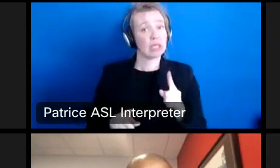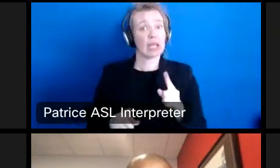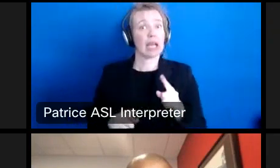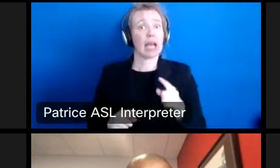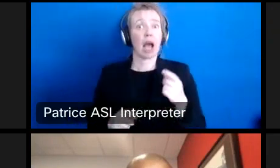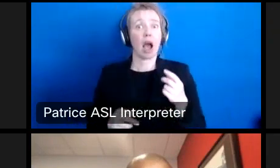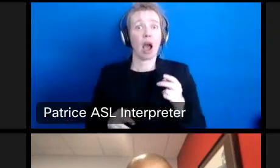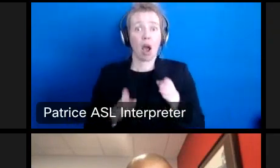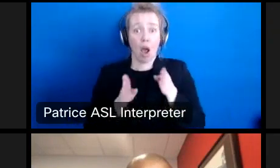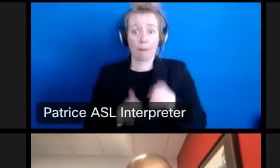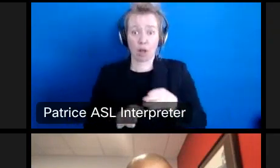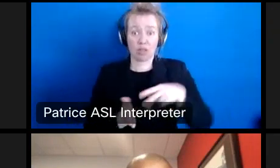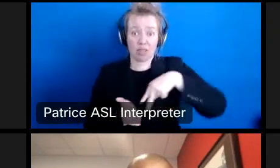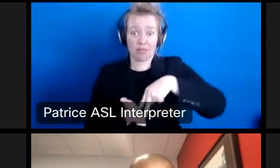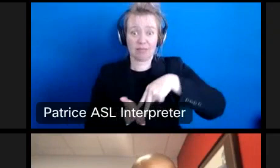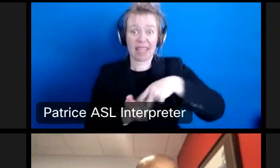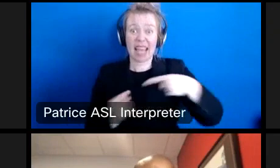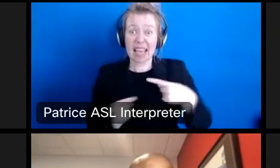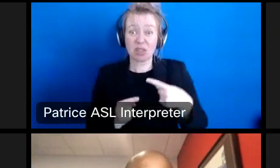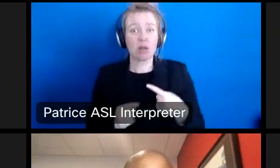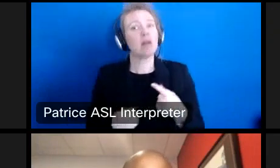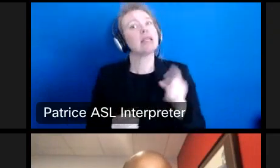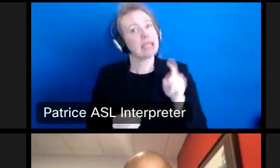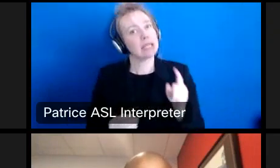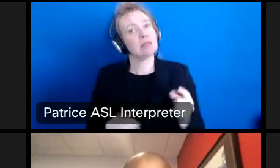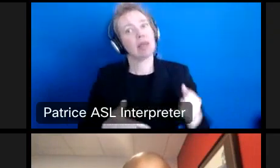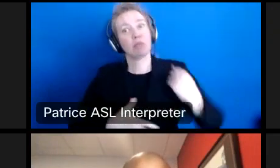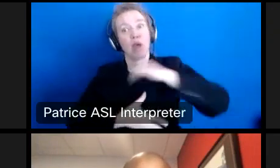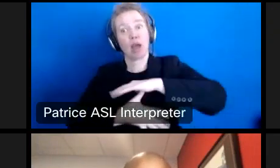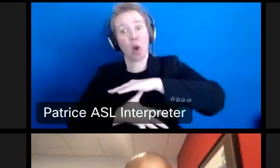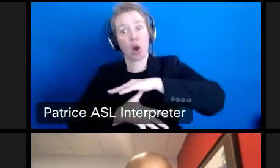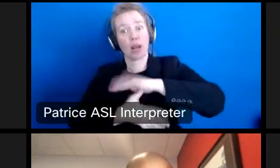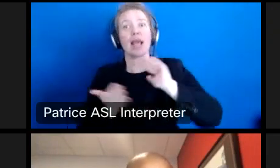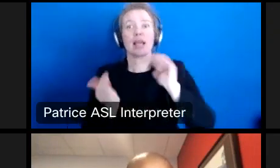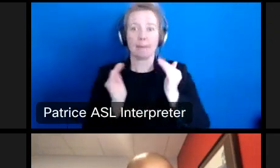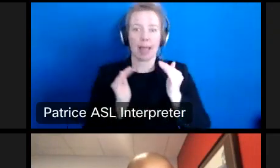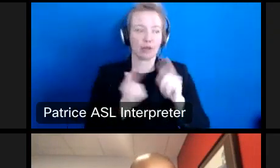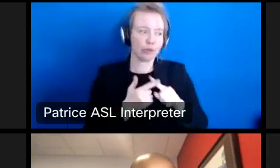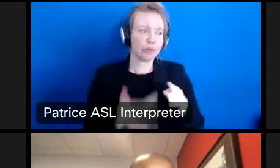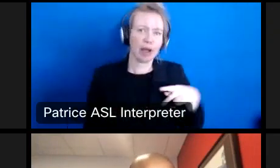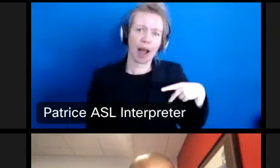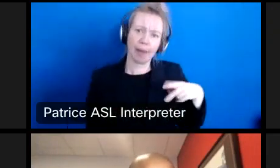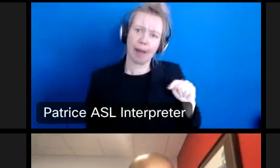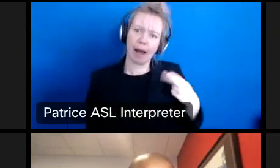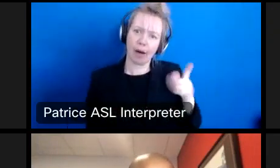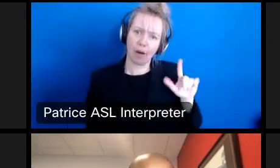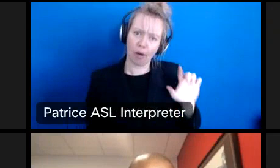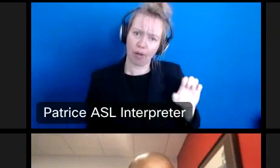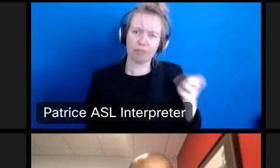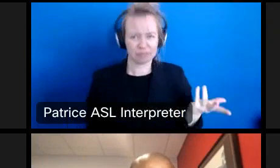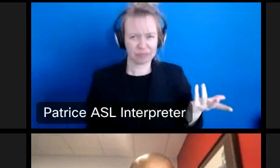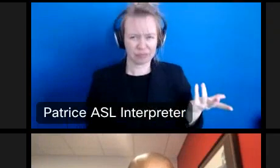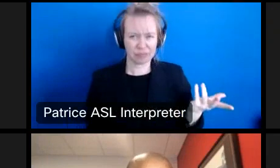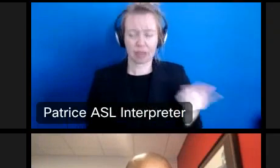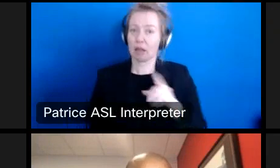be more important than a pothole. Sure. So a couple things. One, I do appreciate and I do recognize and we've